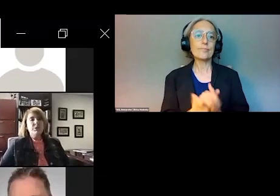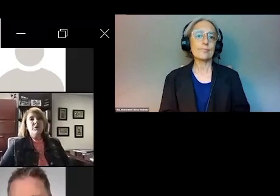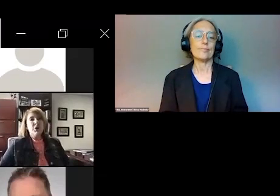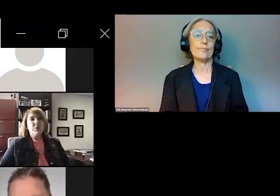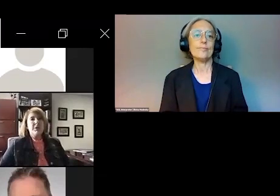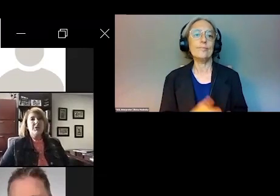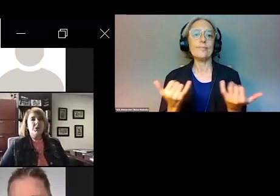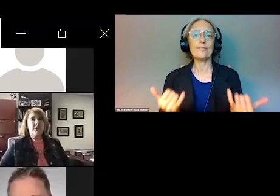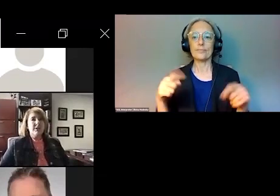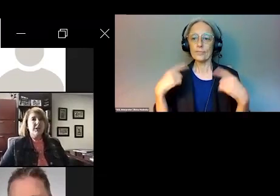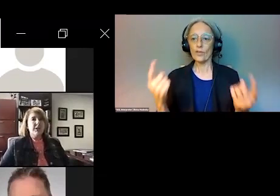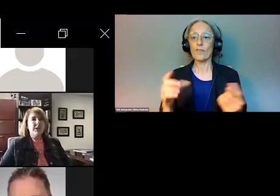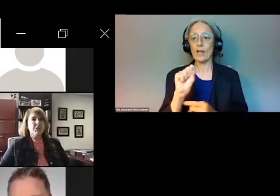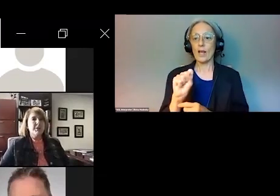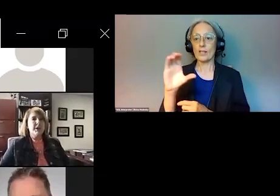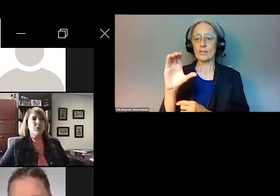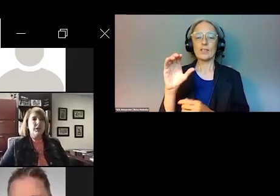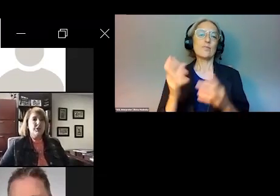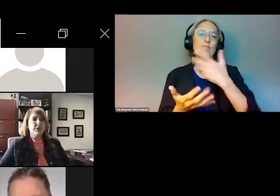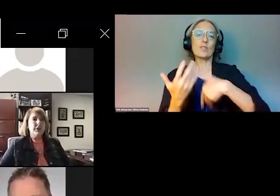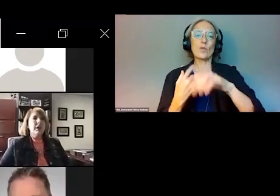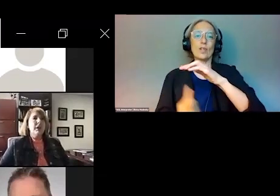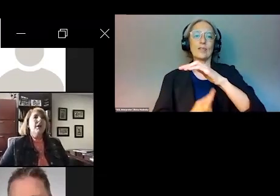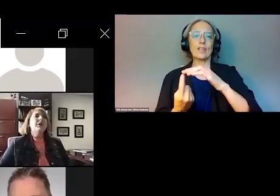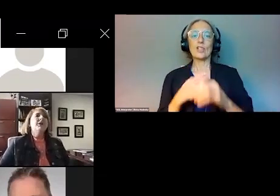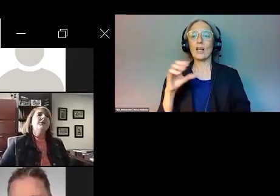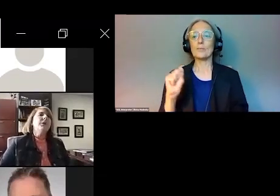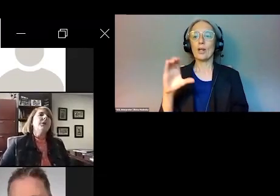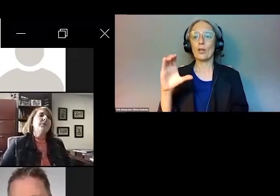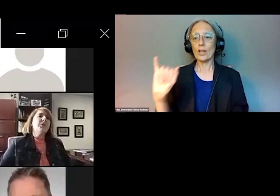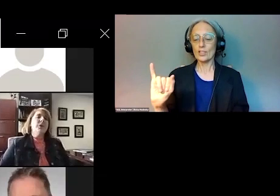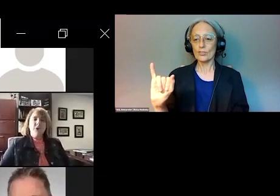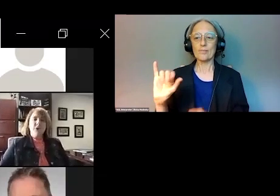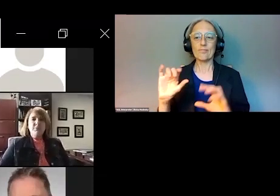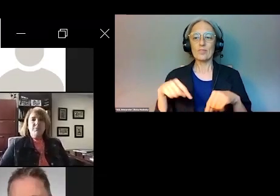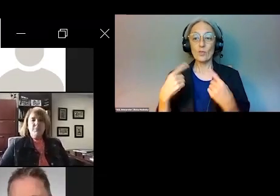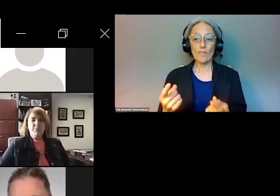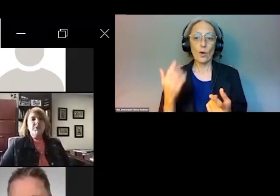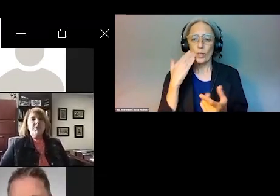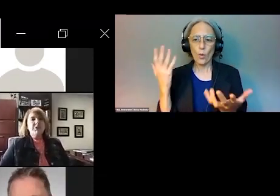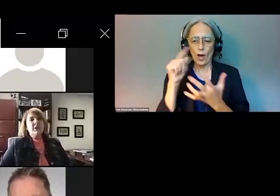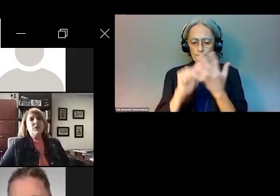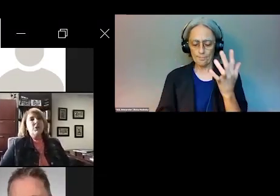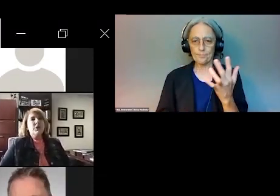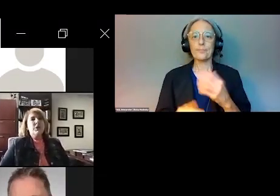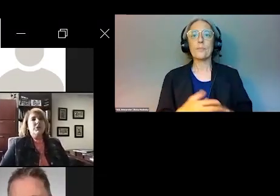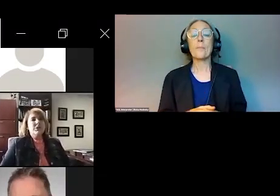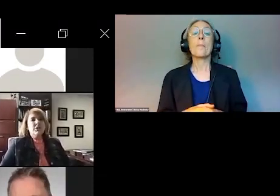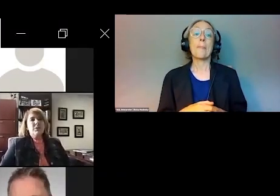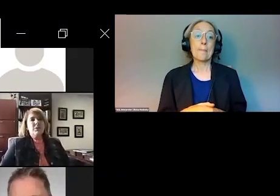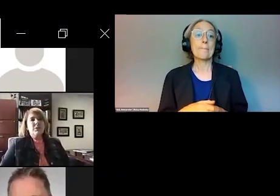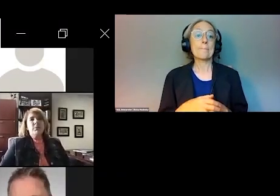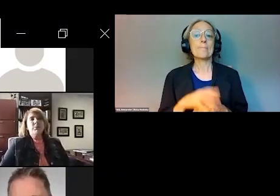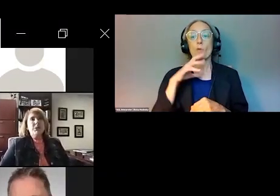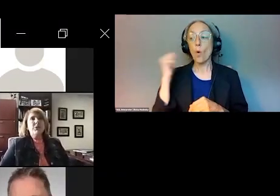And so what do we know so far about social isolation and spinal cord injury? So although it's been well studied in